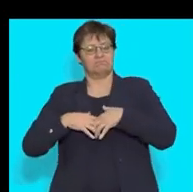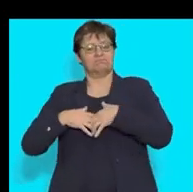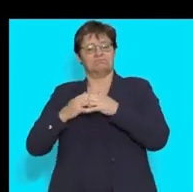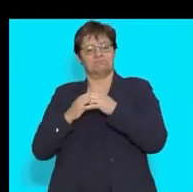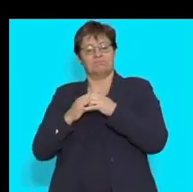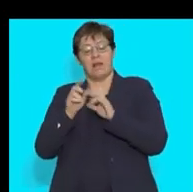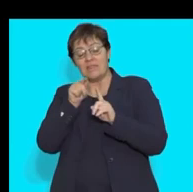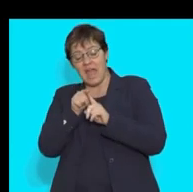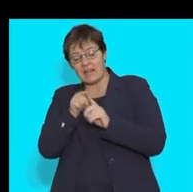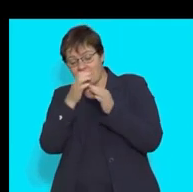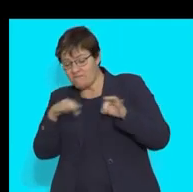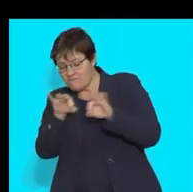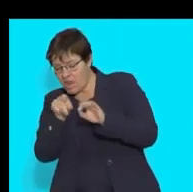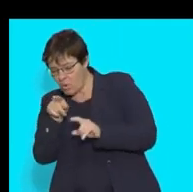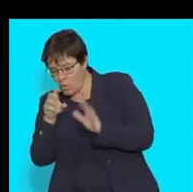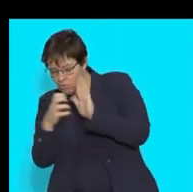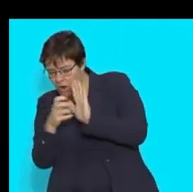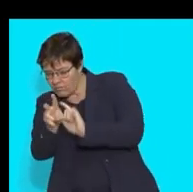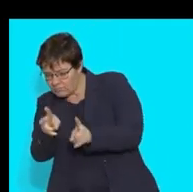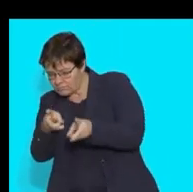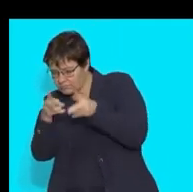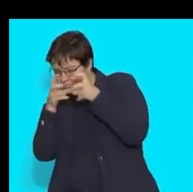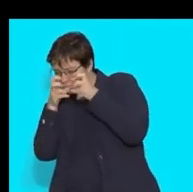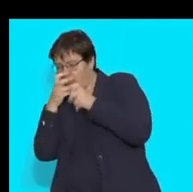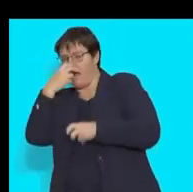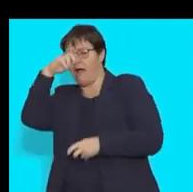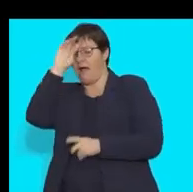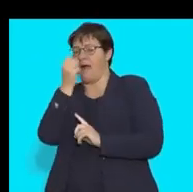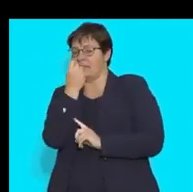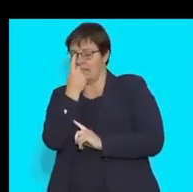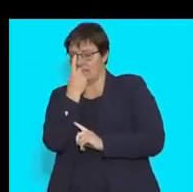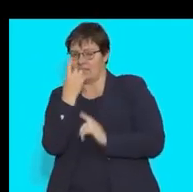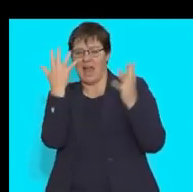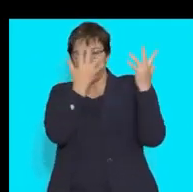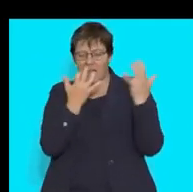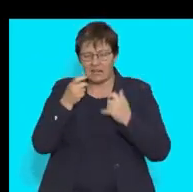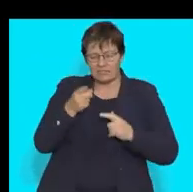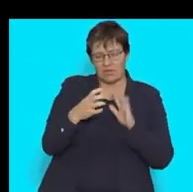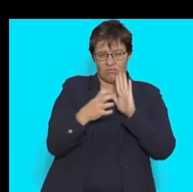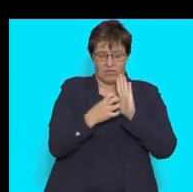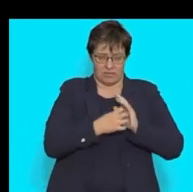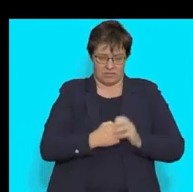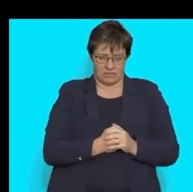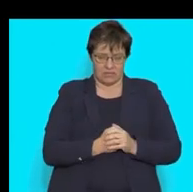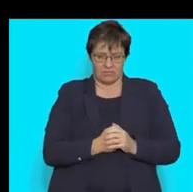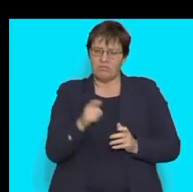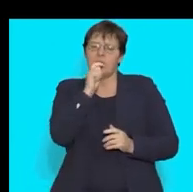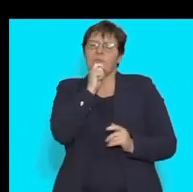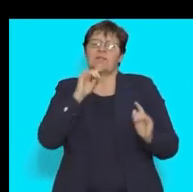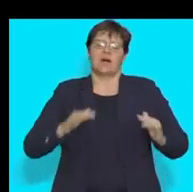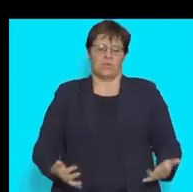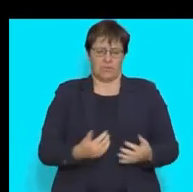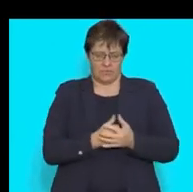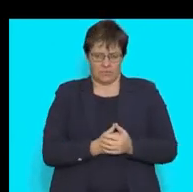and reading off values from graphs. Calculations and graphs, if you like. So how can we use these?